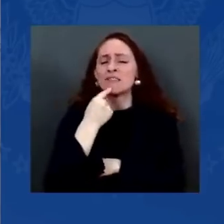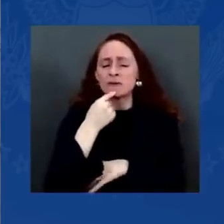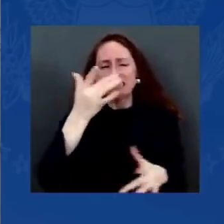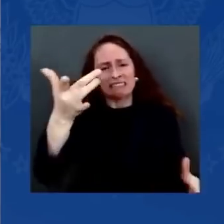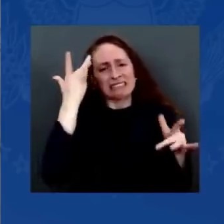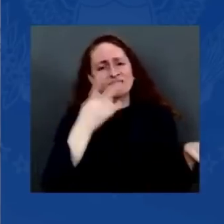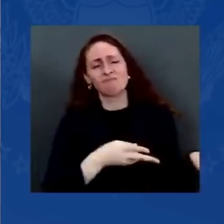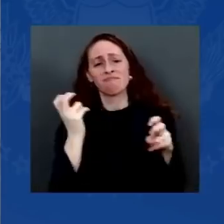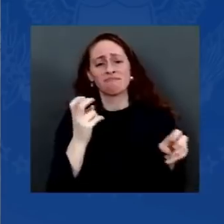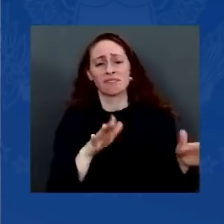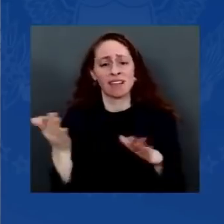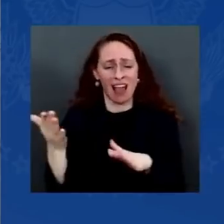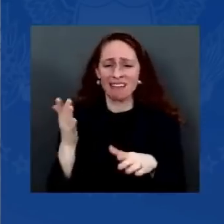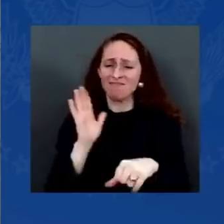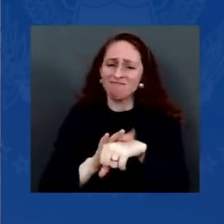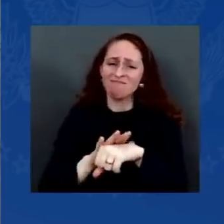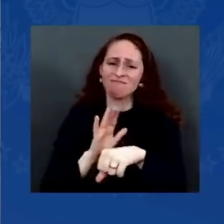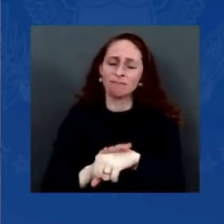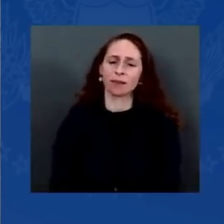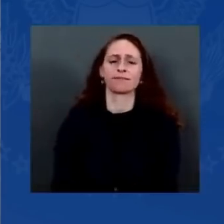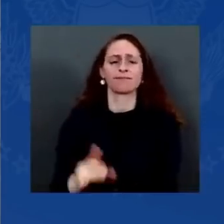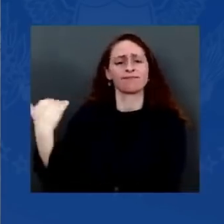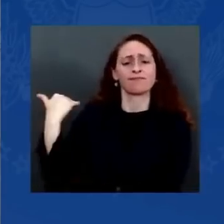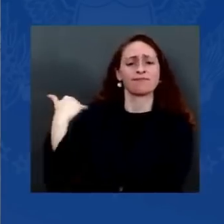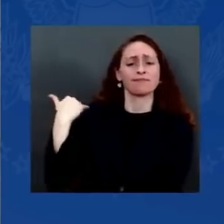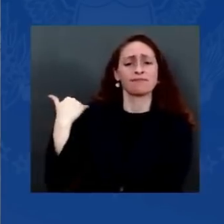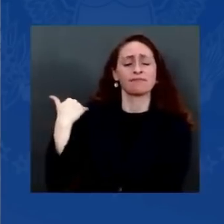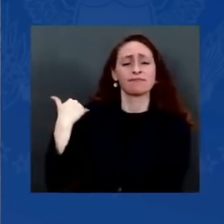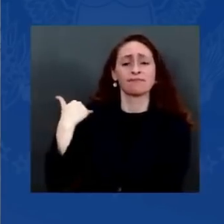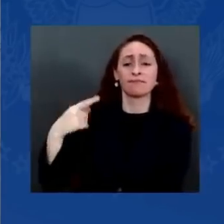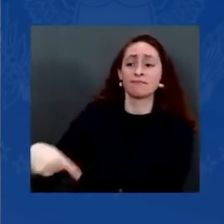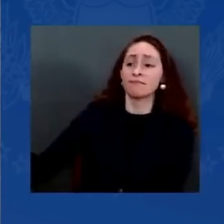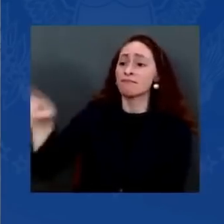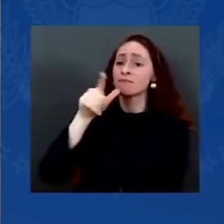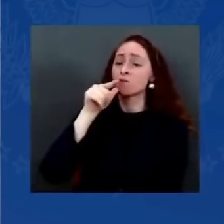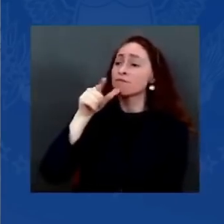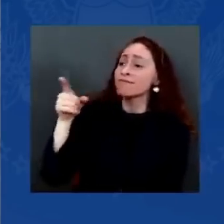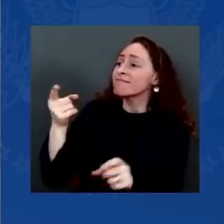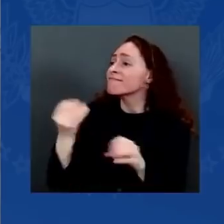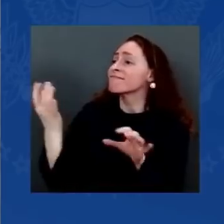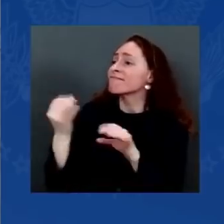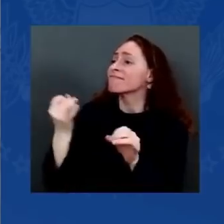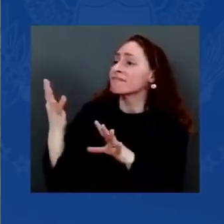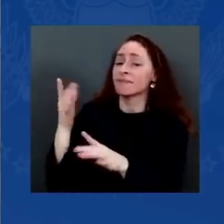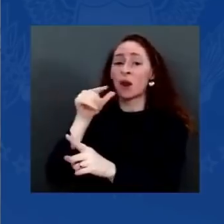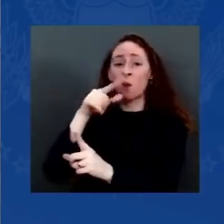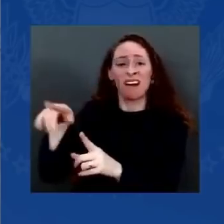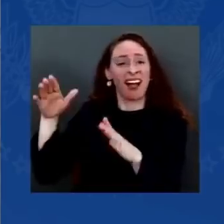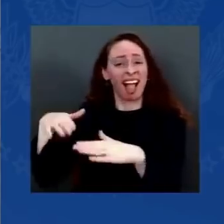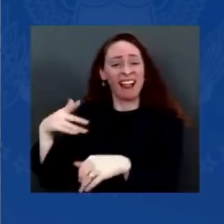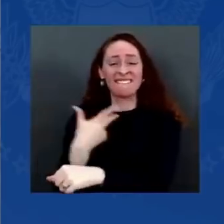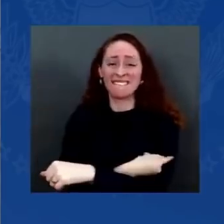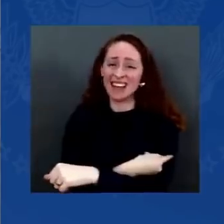been unvaccinated. Unvaccinated. But if you're among the majority of Americans who are fully